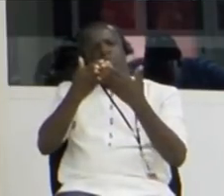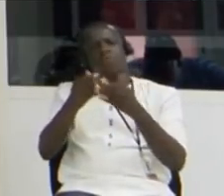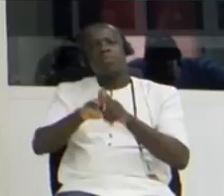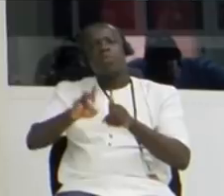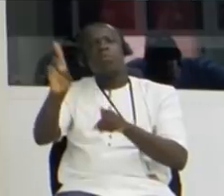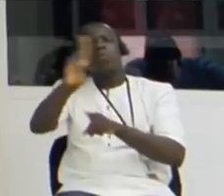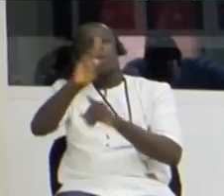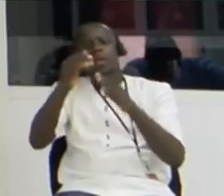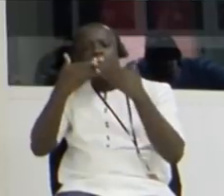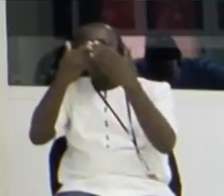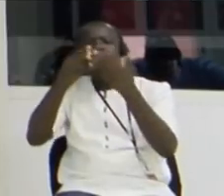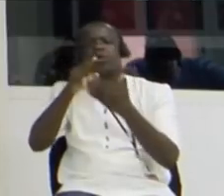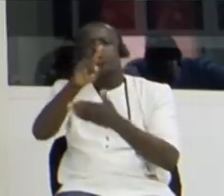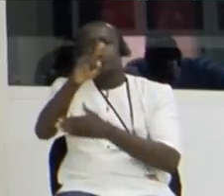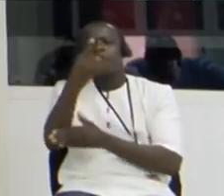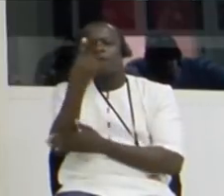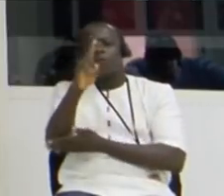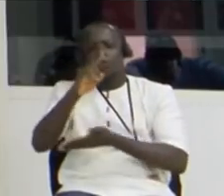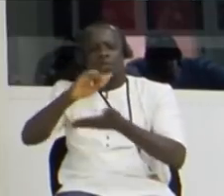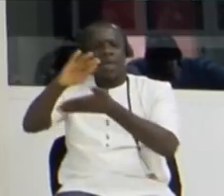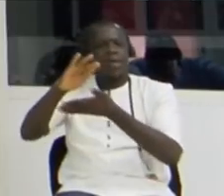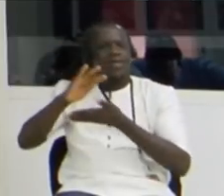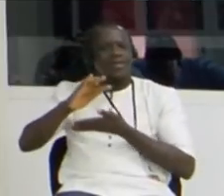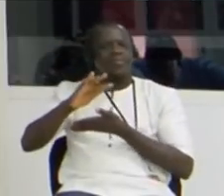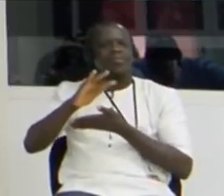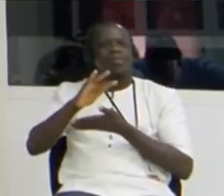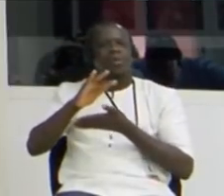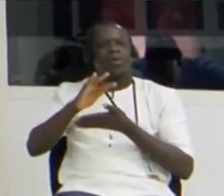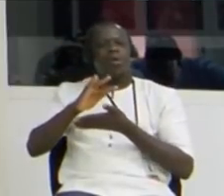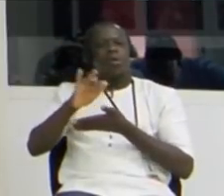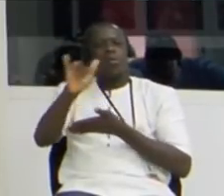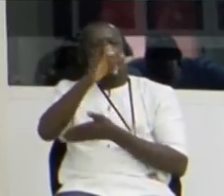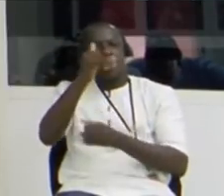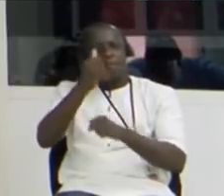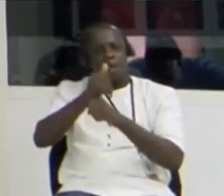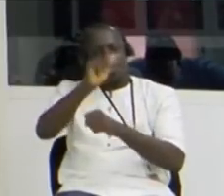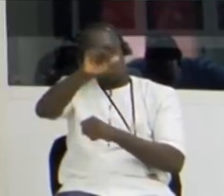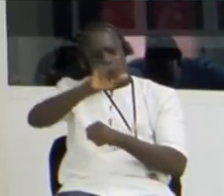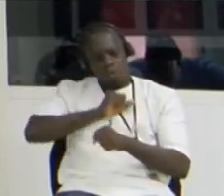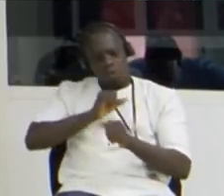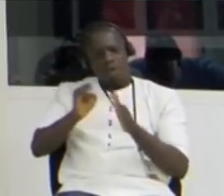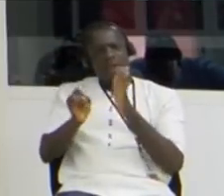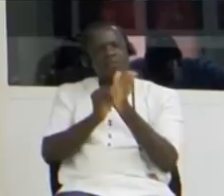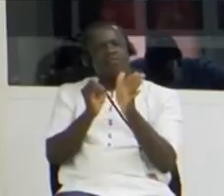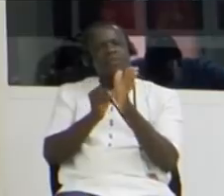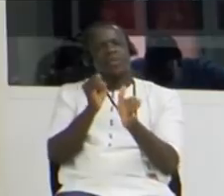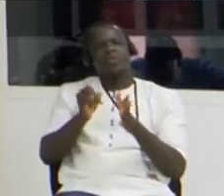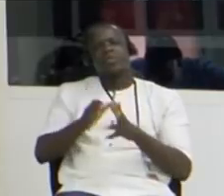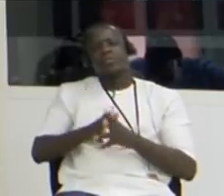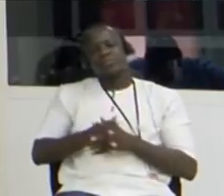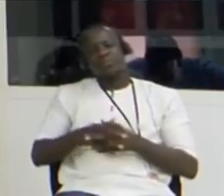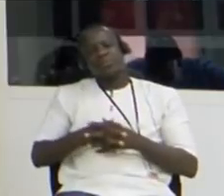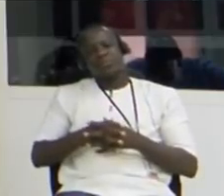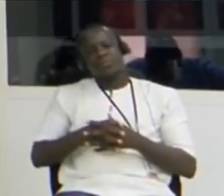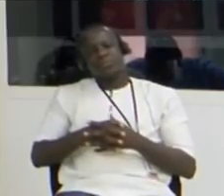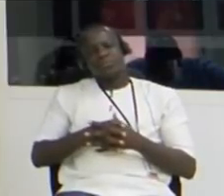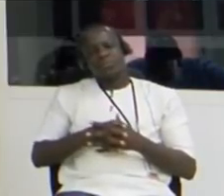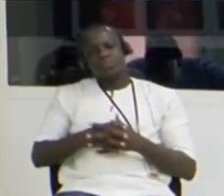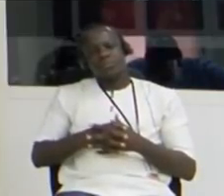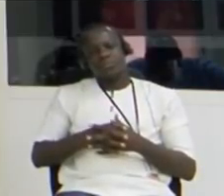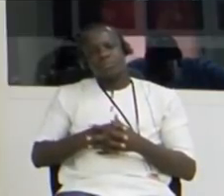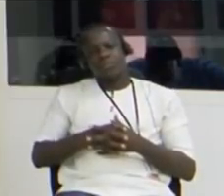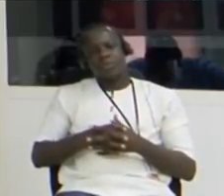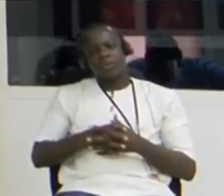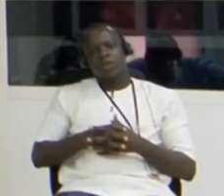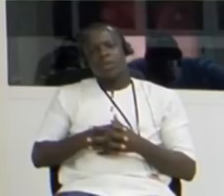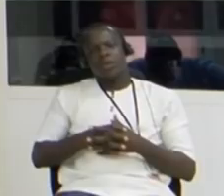information you had initially received that led to your investigations? Can you please